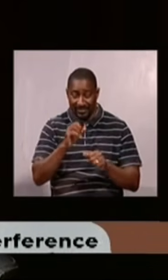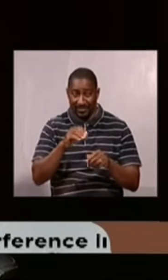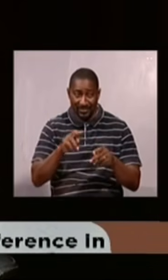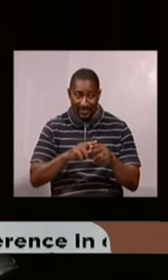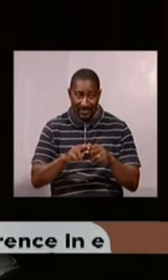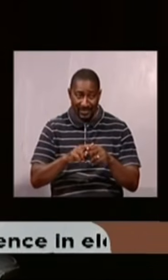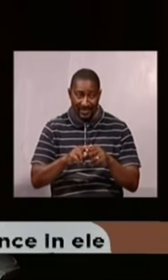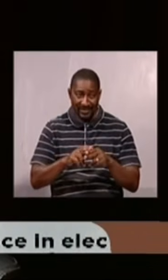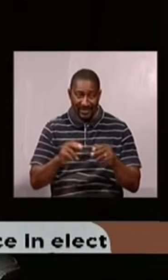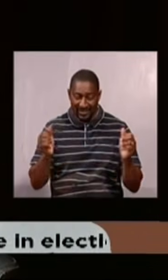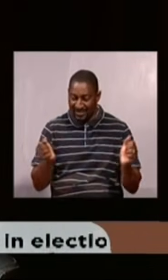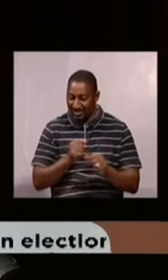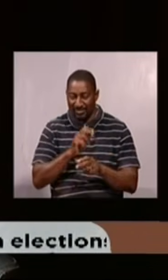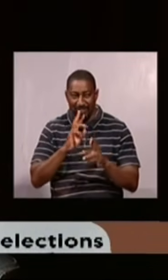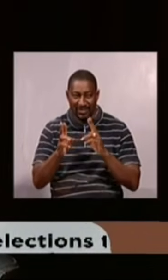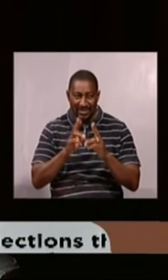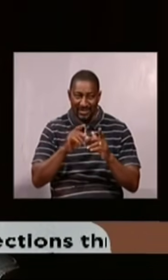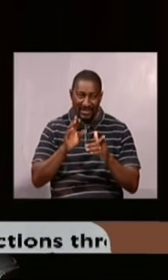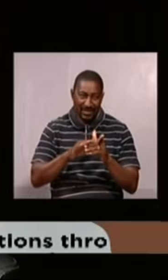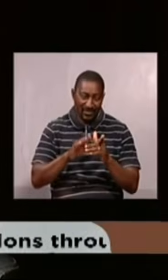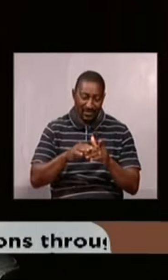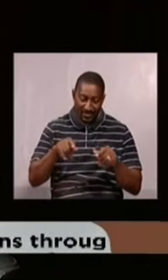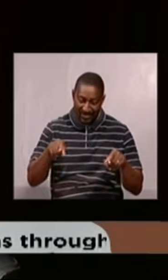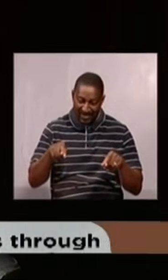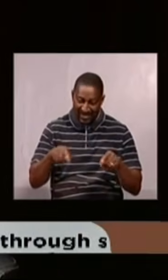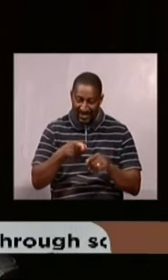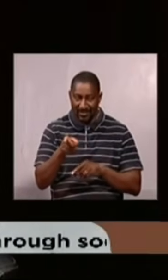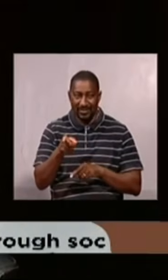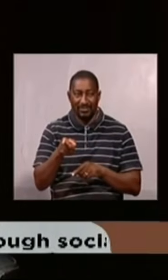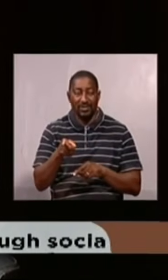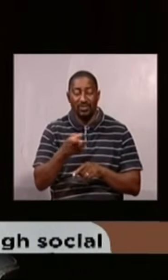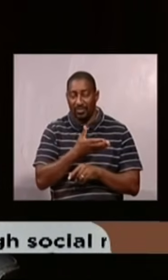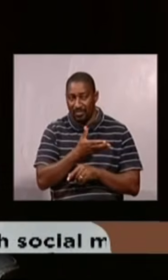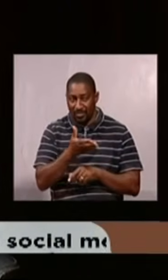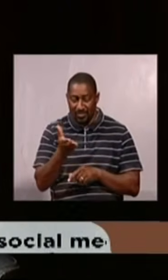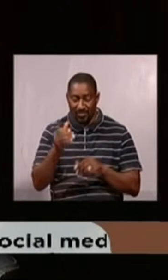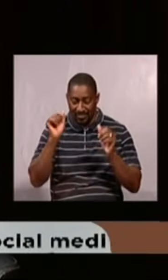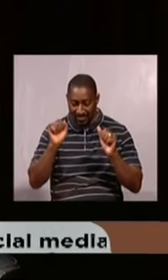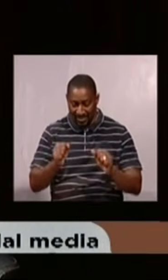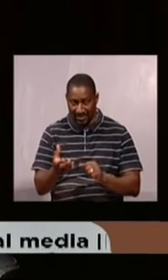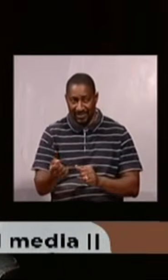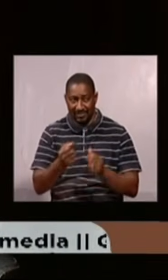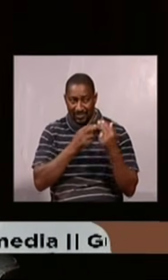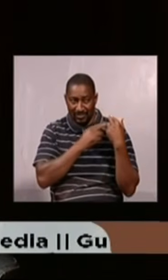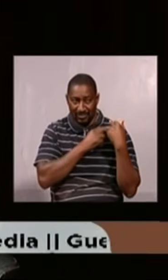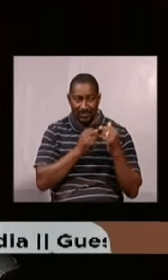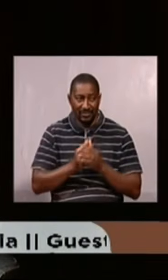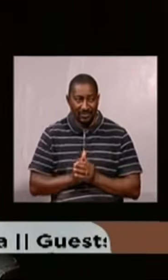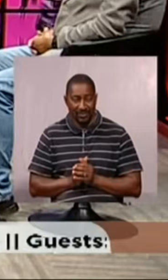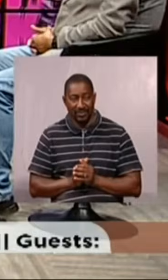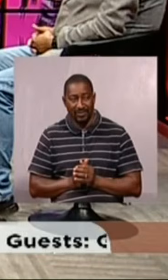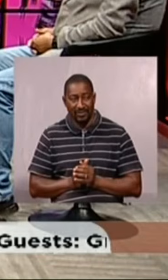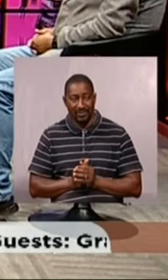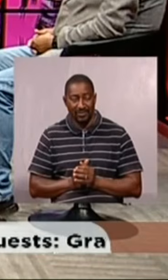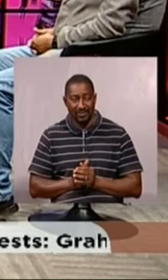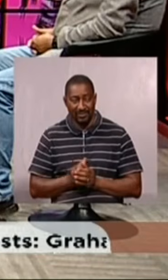wouldn't be discussing about many of the issues, cyberbullying, harassment, etc., because all of us are taking personal accountability. We have a project called Namibia